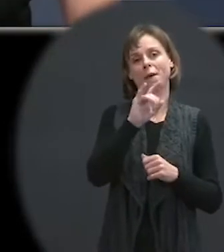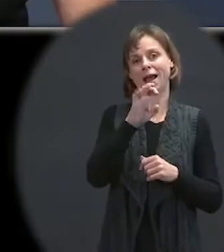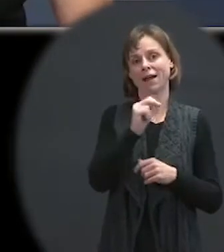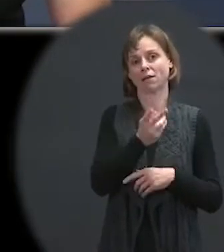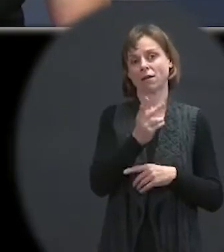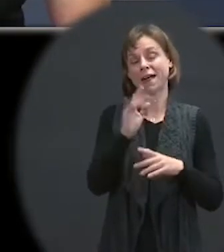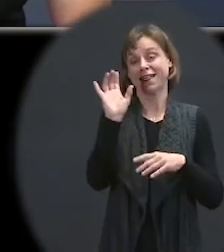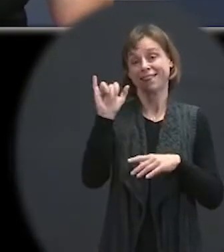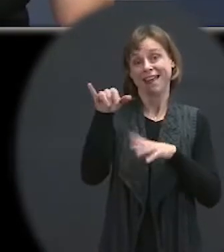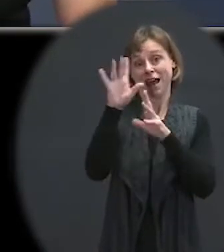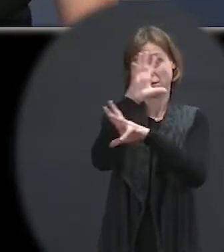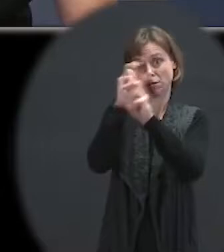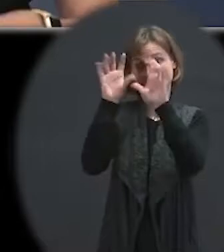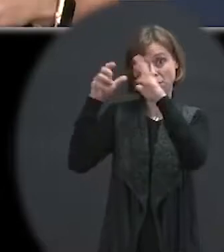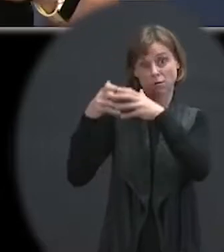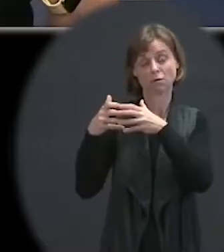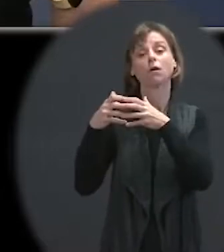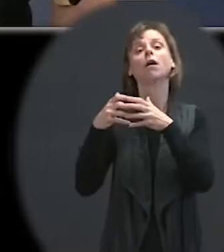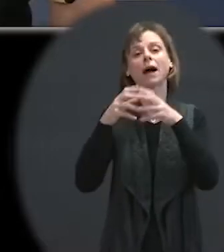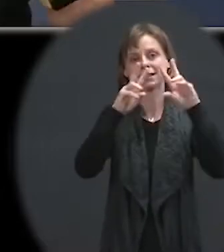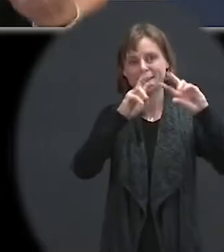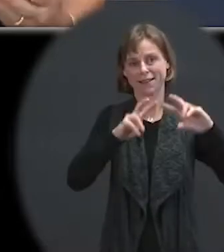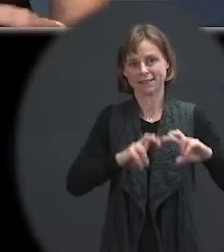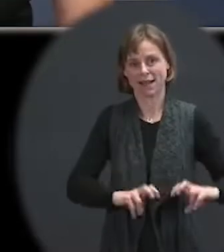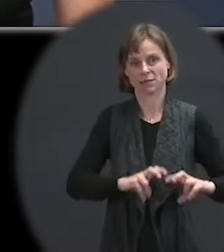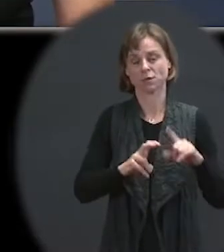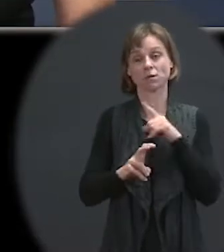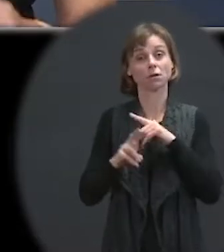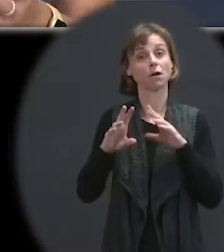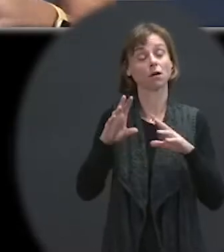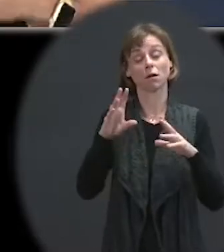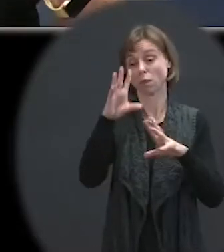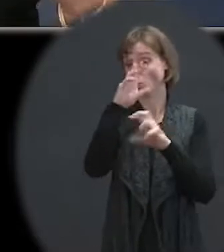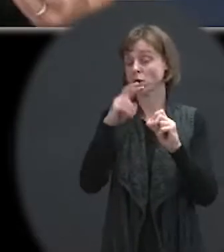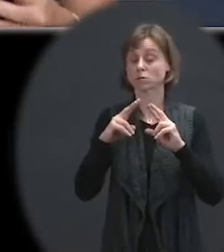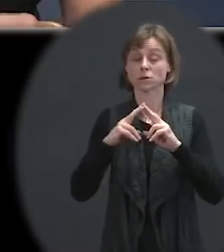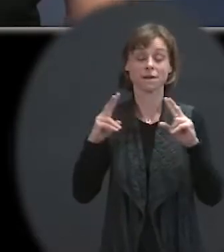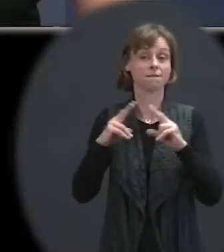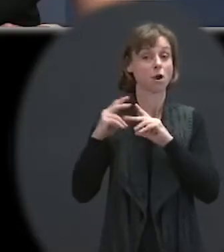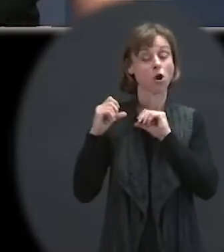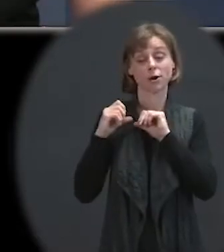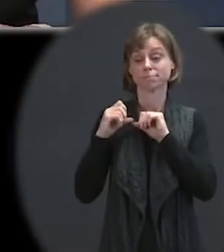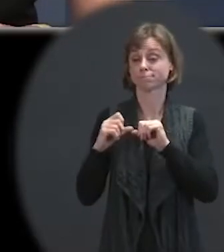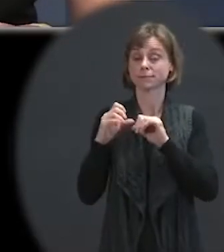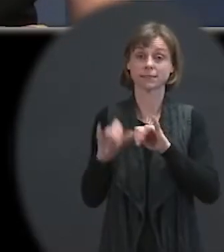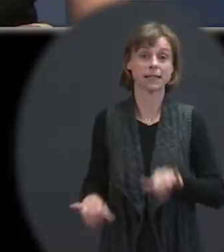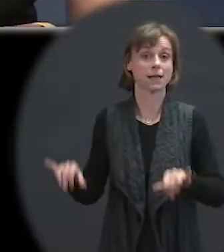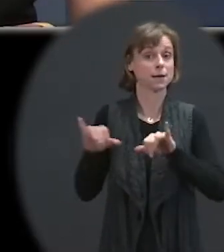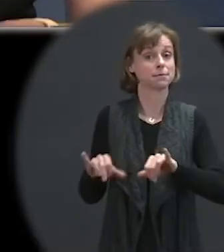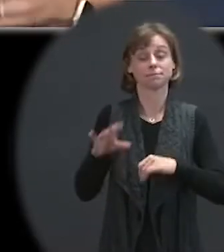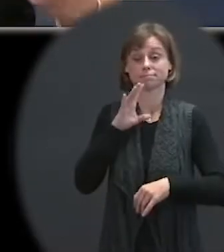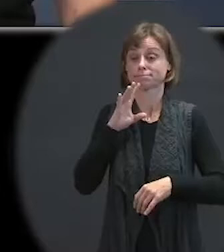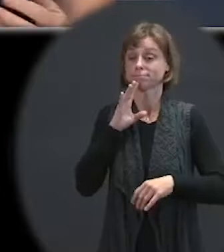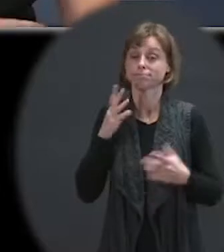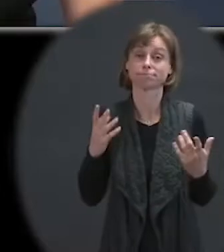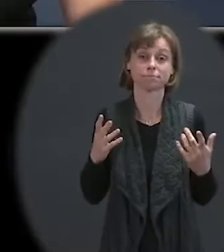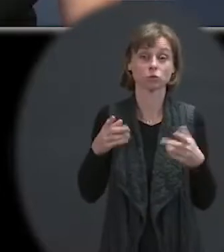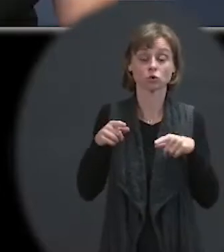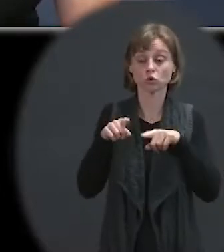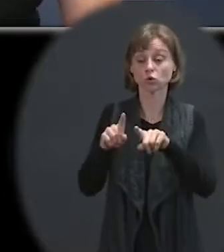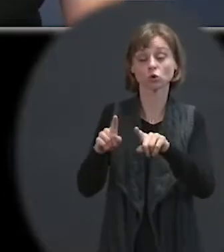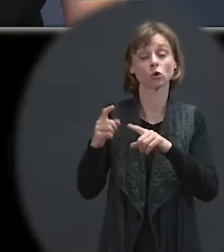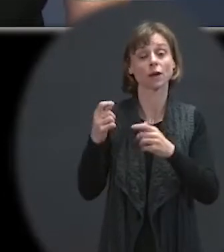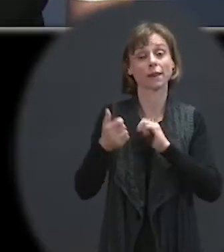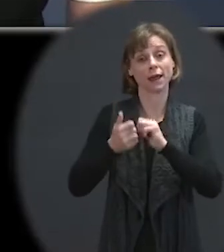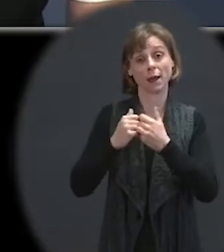by the State Department at the time. And the president was very consistent through the campaign and even before then about his view that